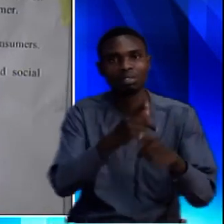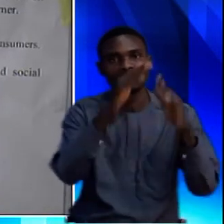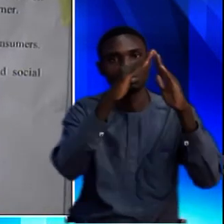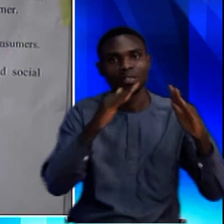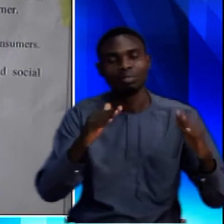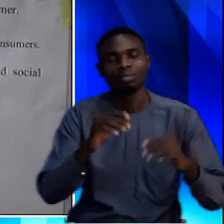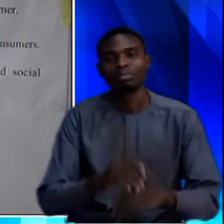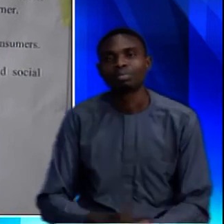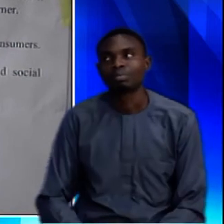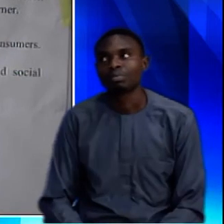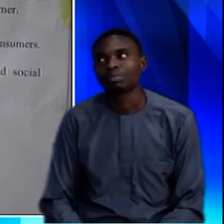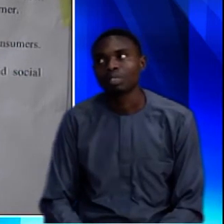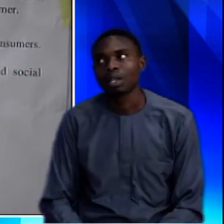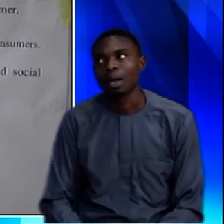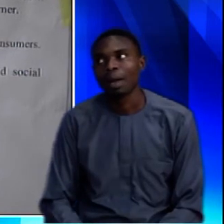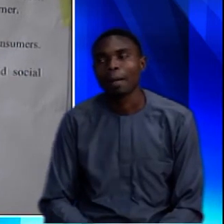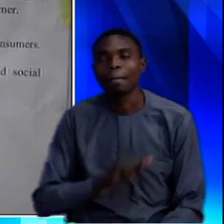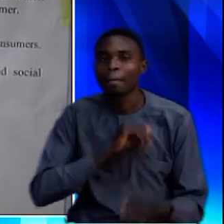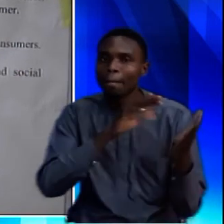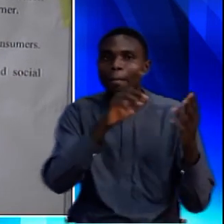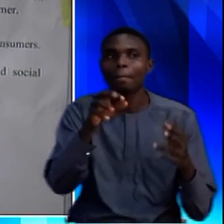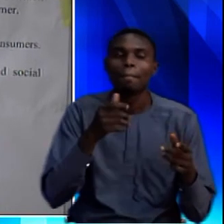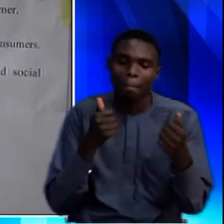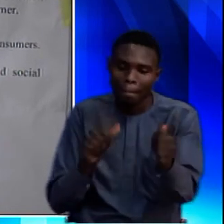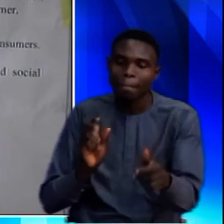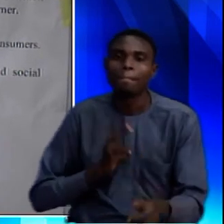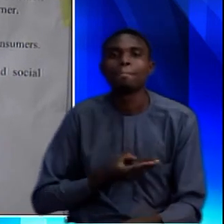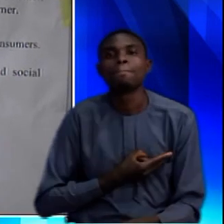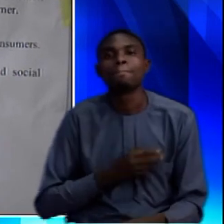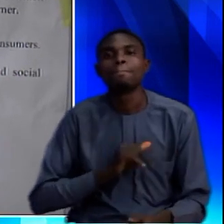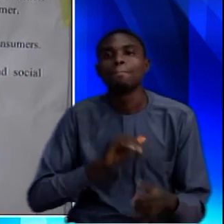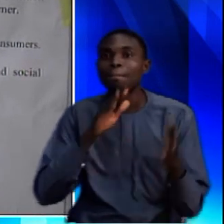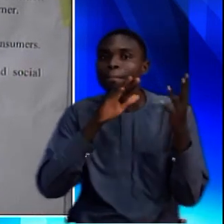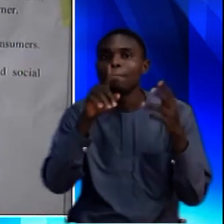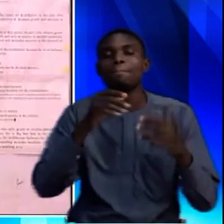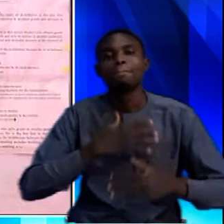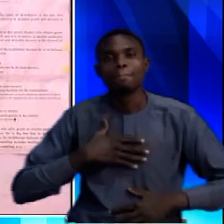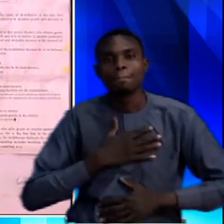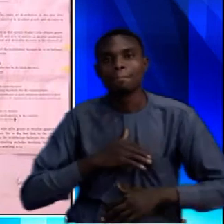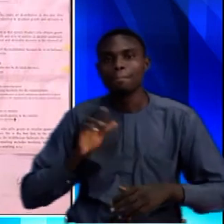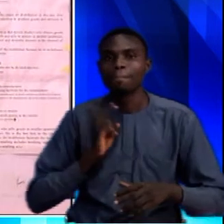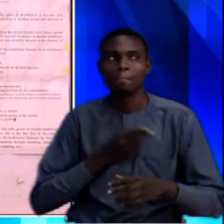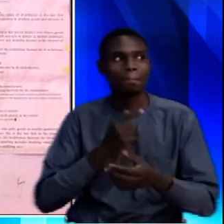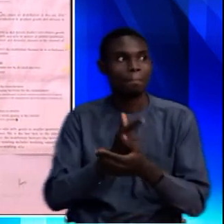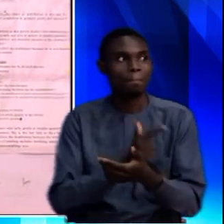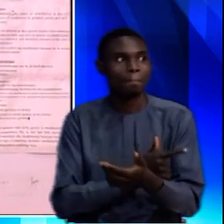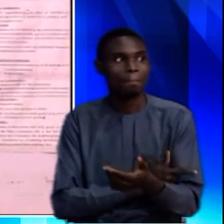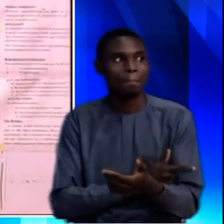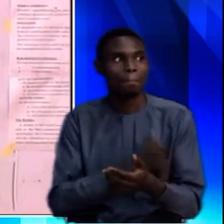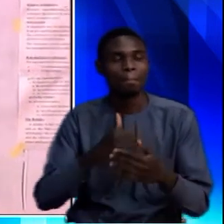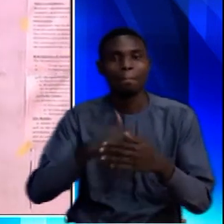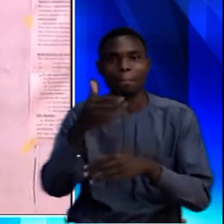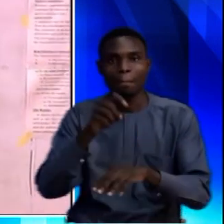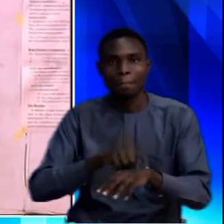store. I hope we are following students and you enjoy our lesson. Next time, inshallah, we will meet and then we'll explain with the